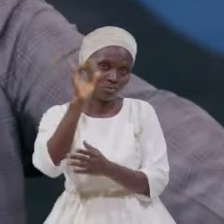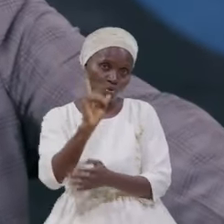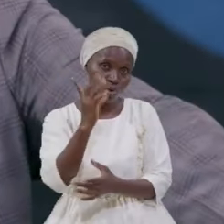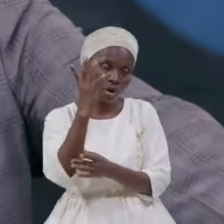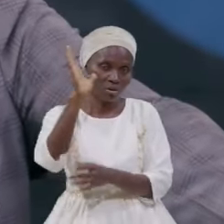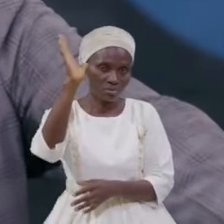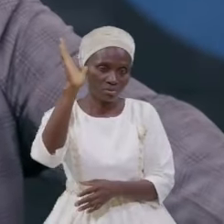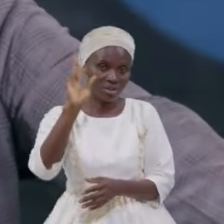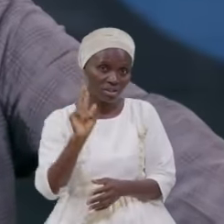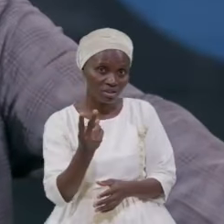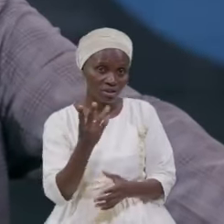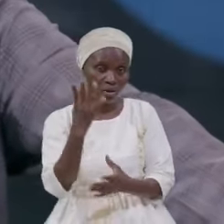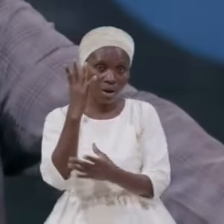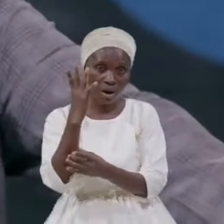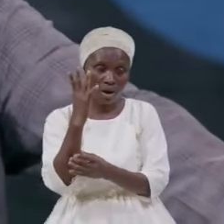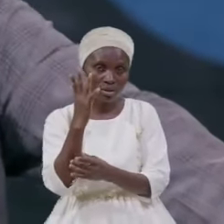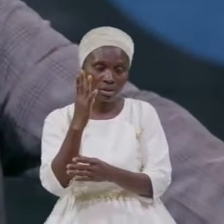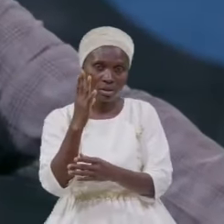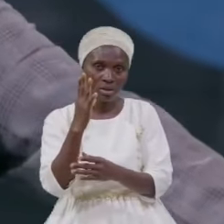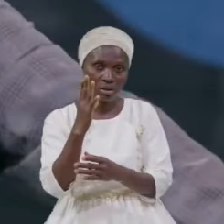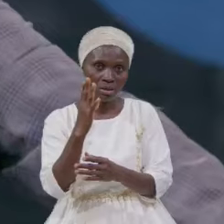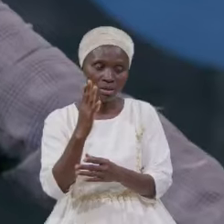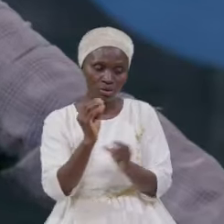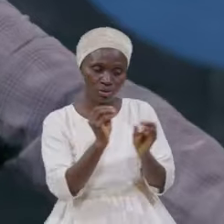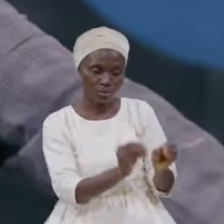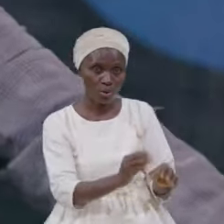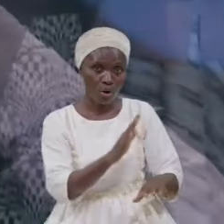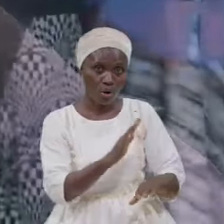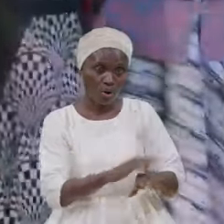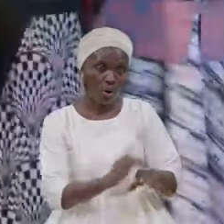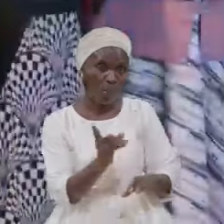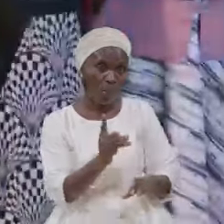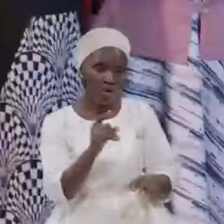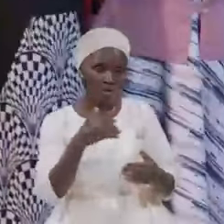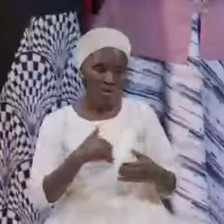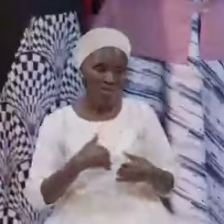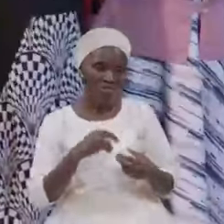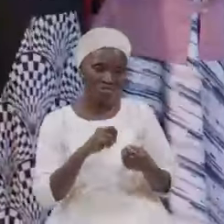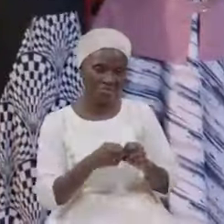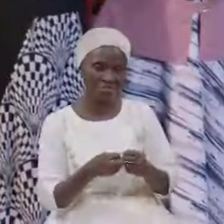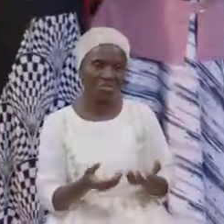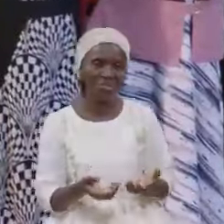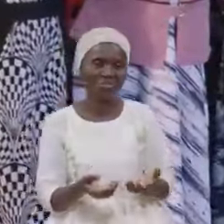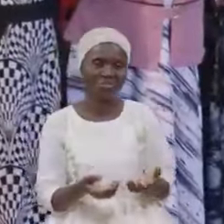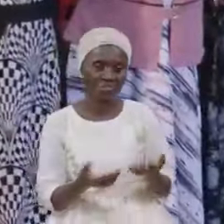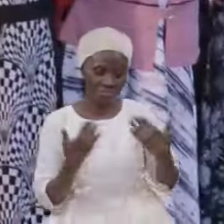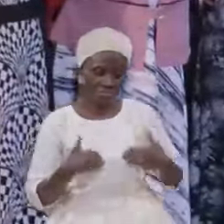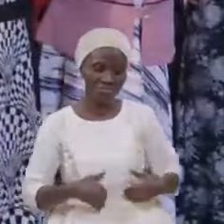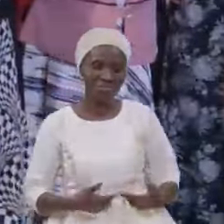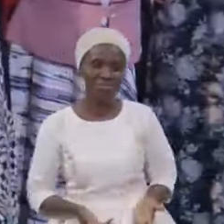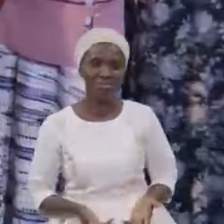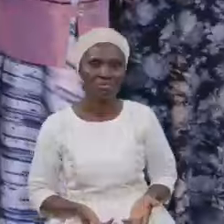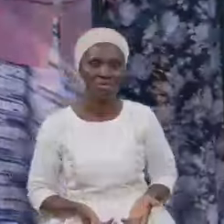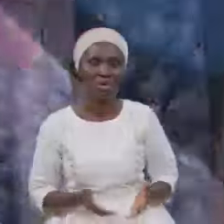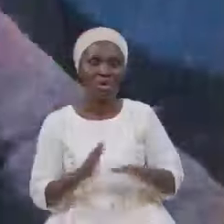challenge, the sickness had been. Online, they're the same thing. God is